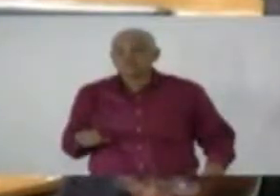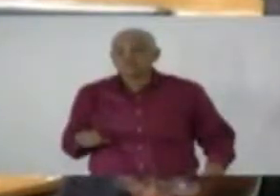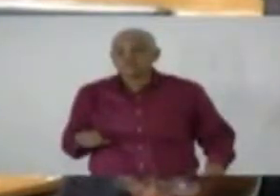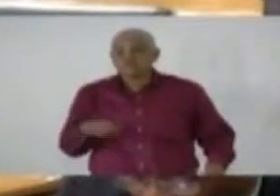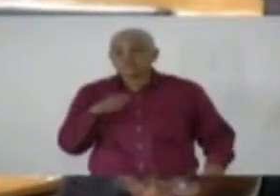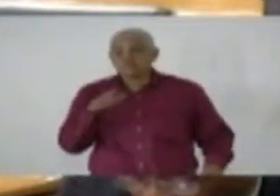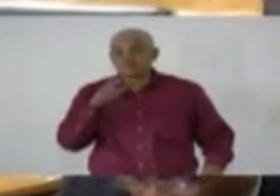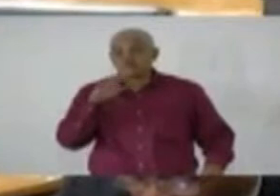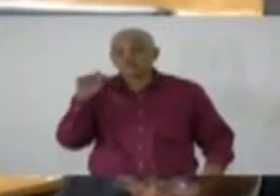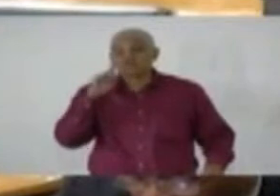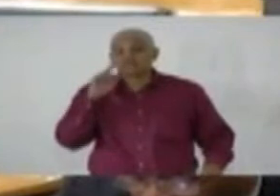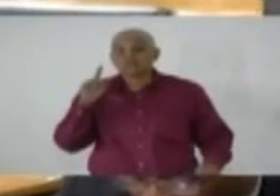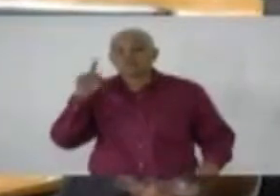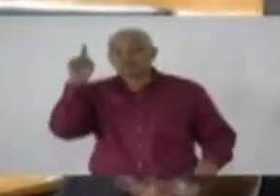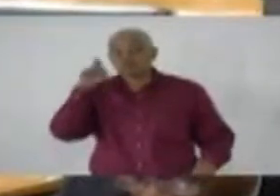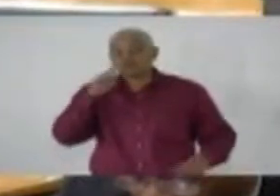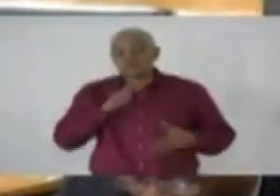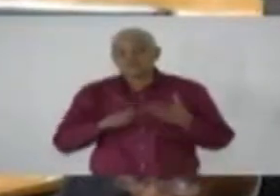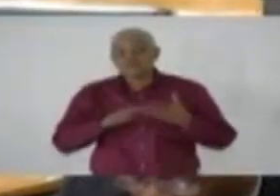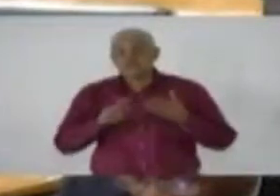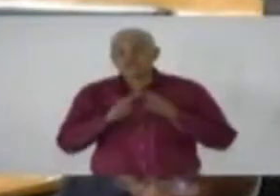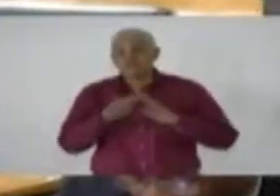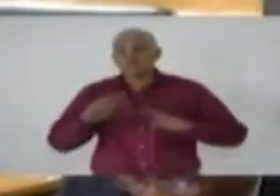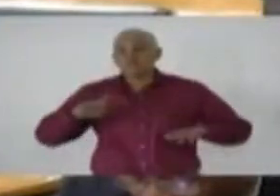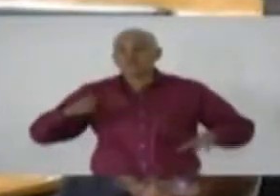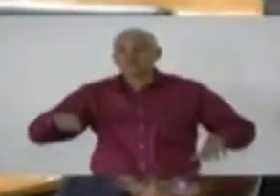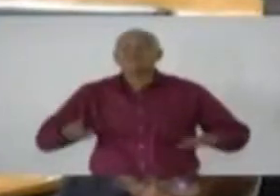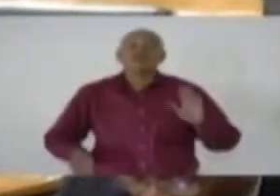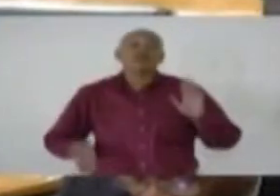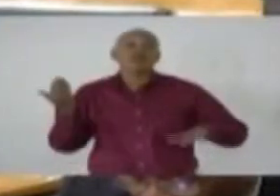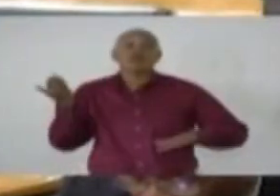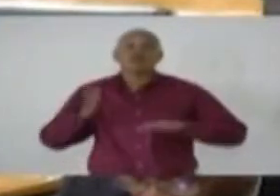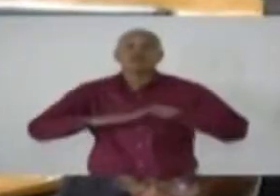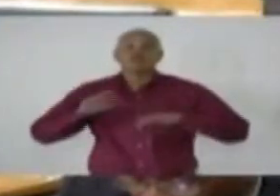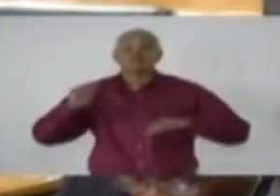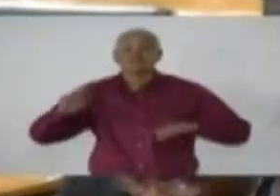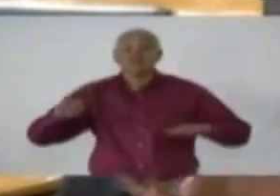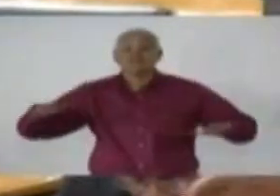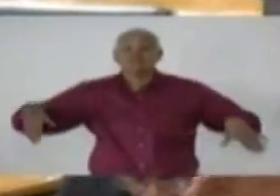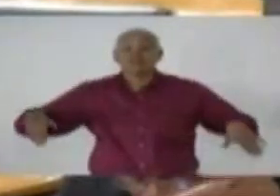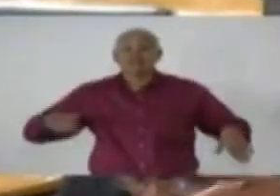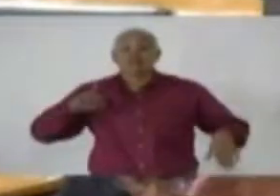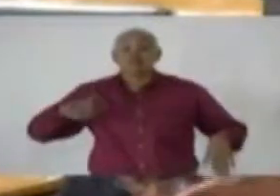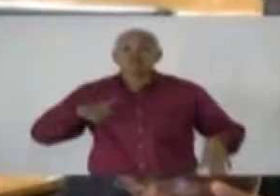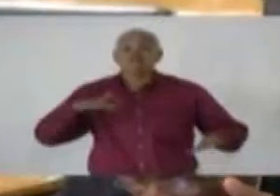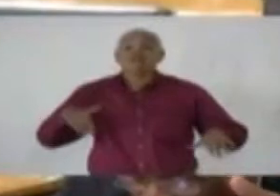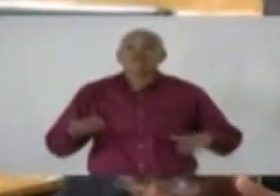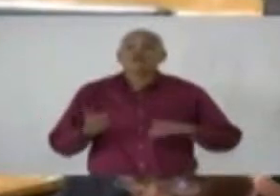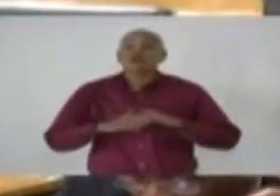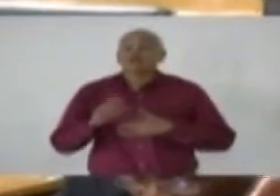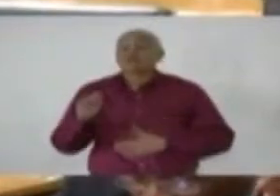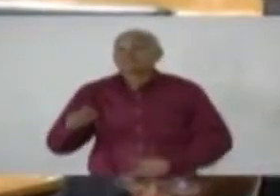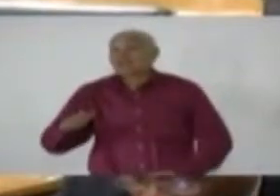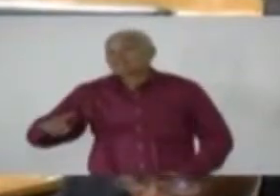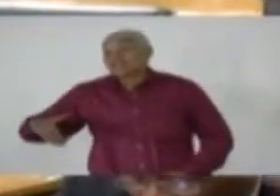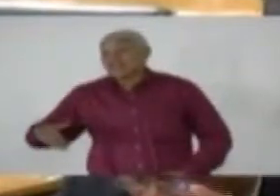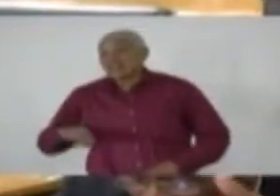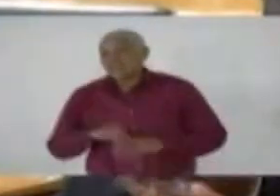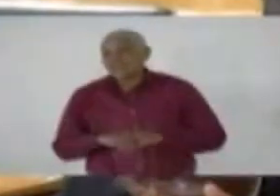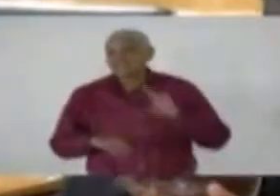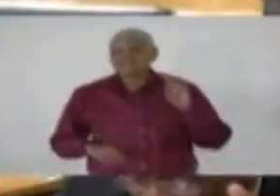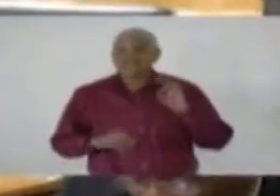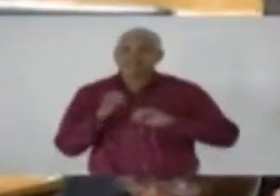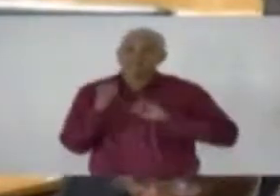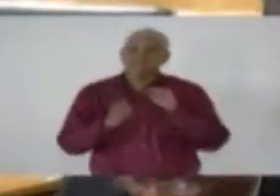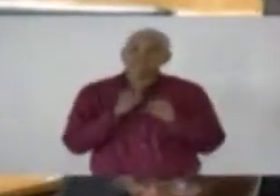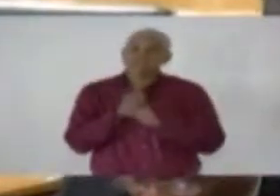the numbers. Indeed, Mr. President, we have not raised taxes. We have not raised taxes in 7